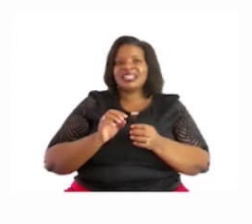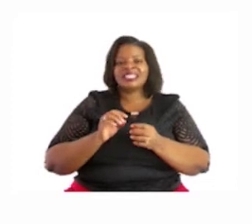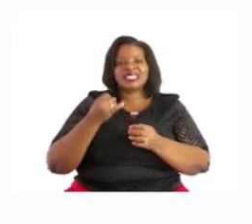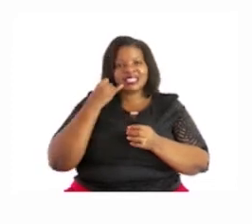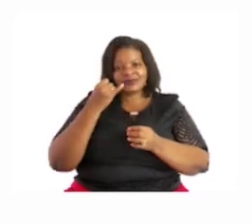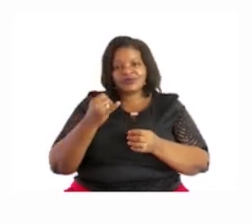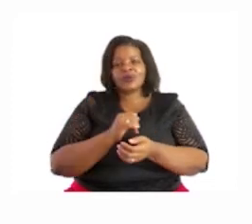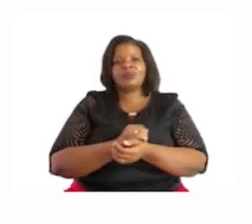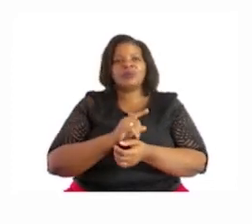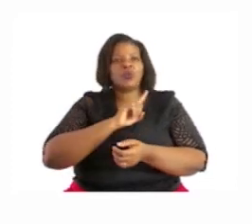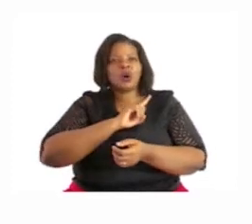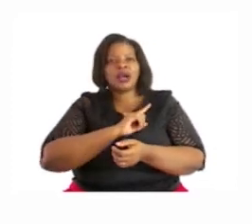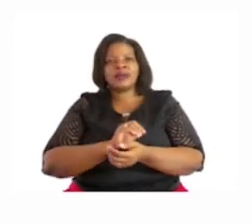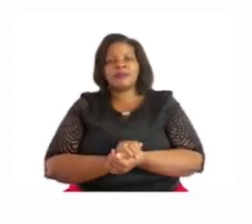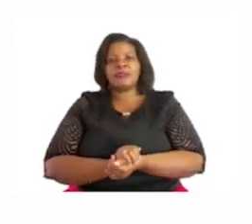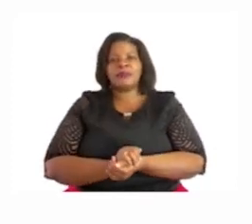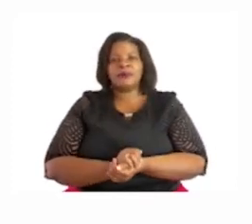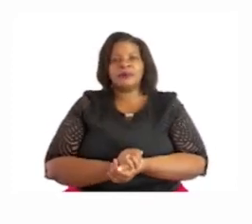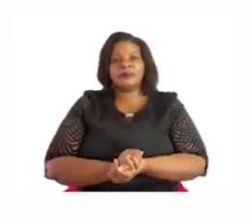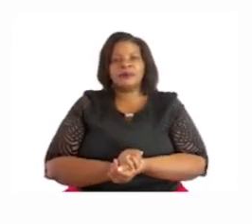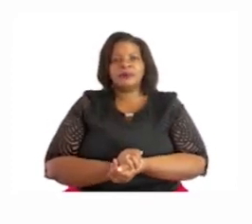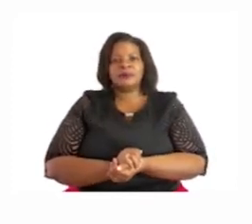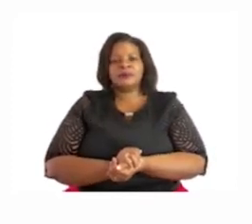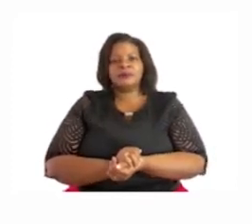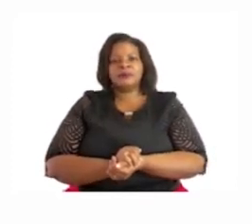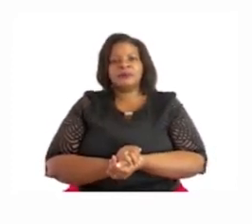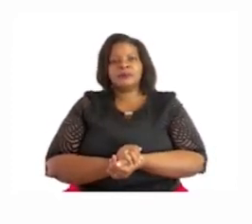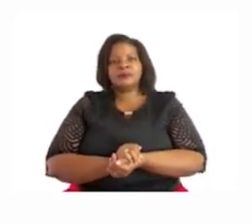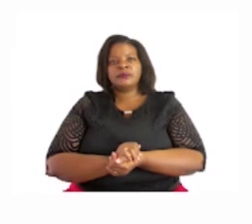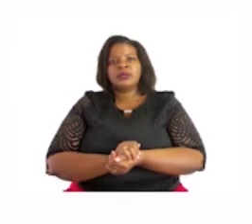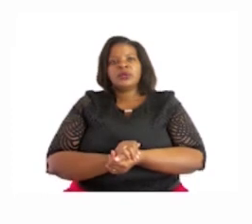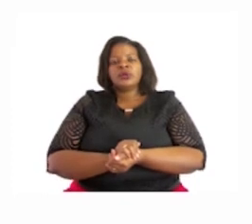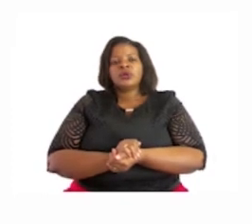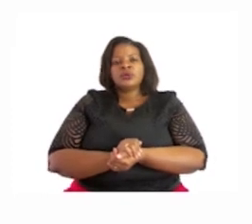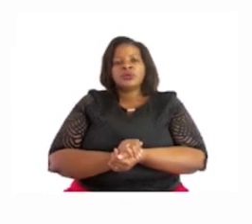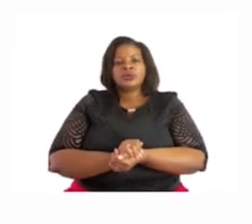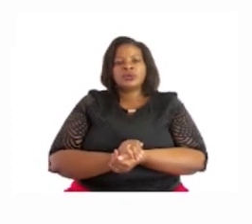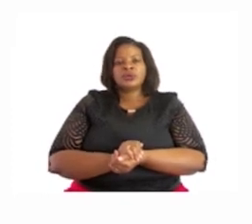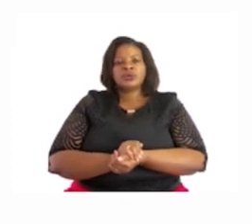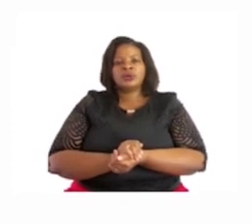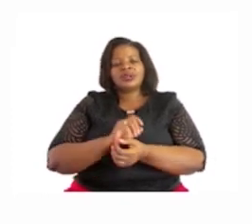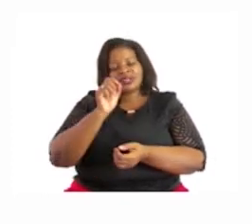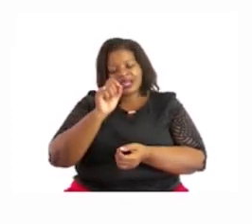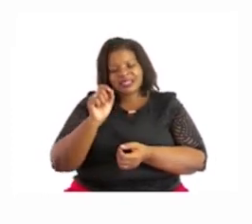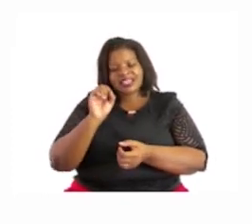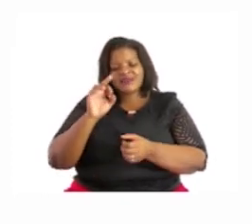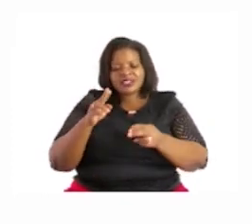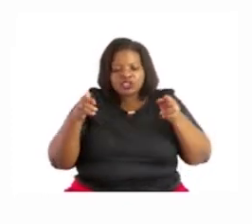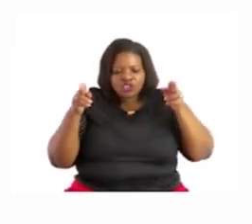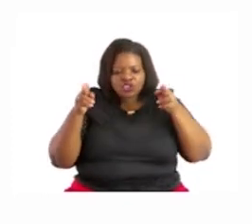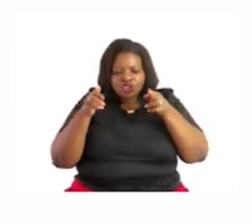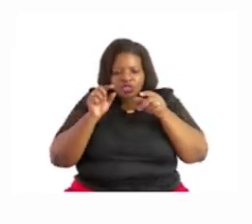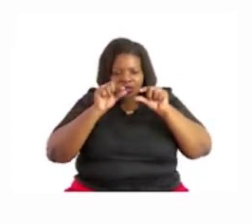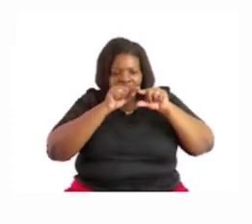small, write and continue below the line, and make sure you